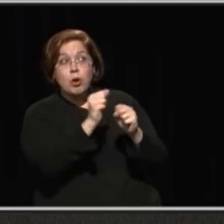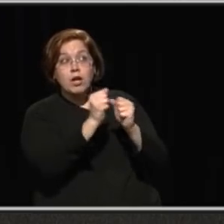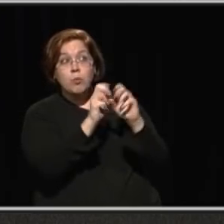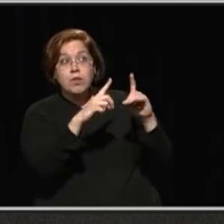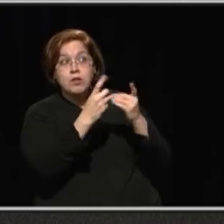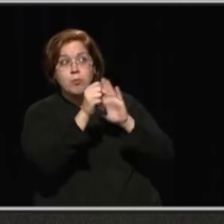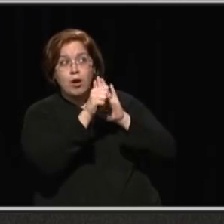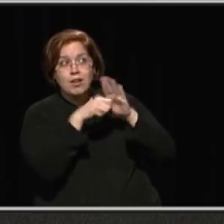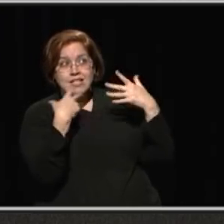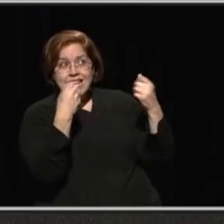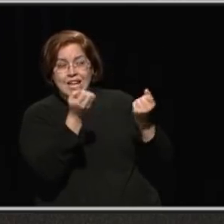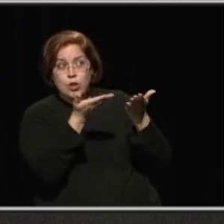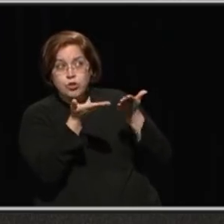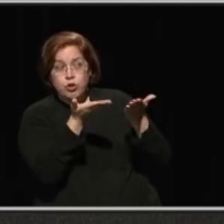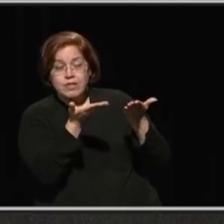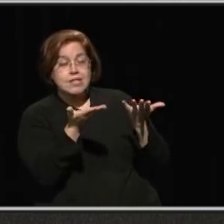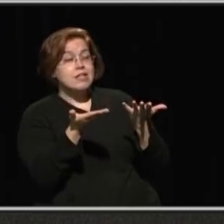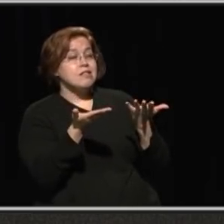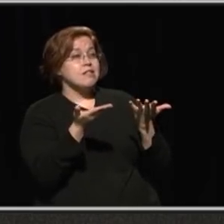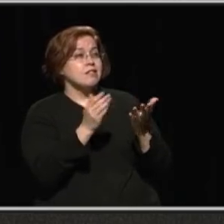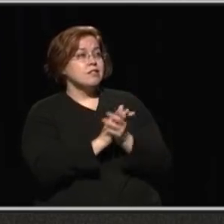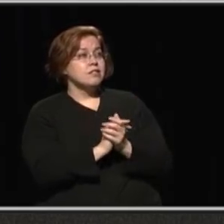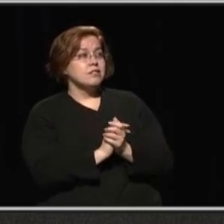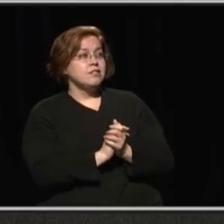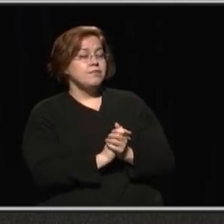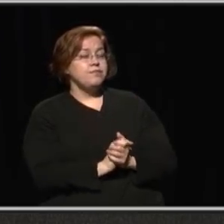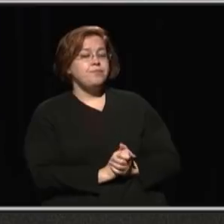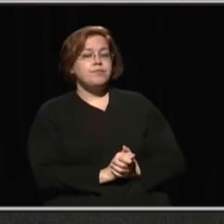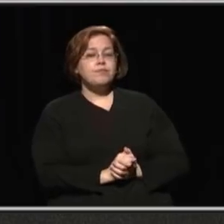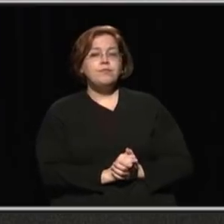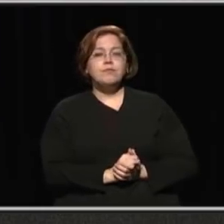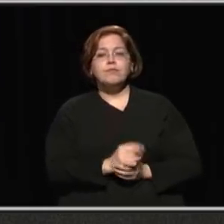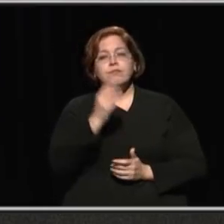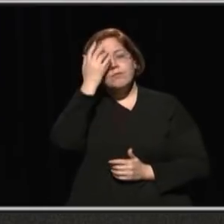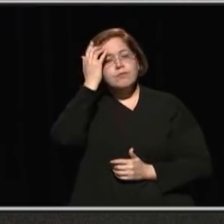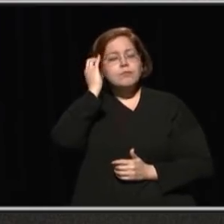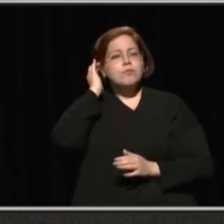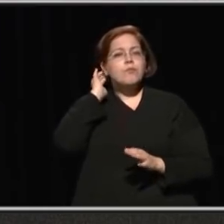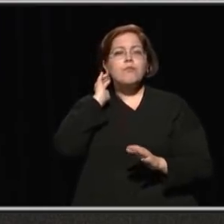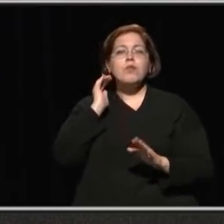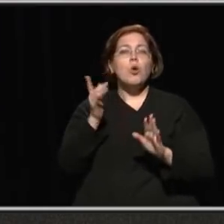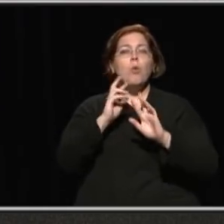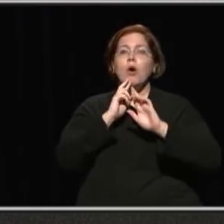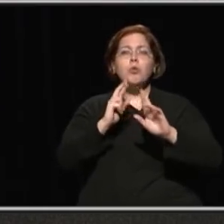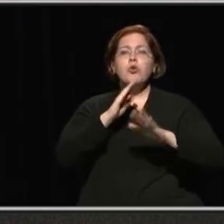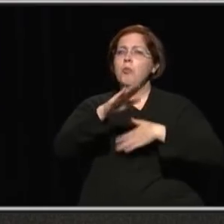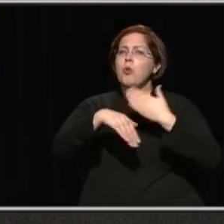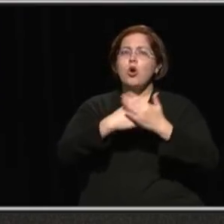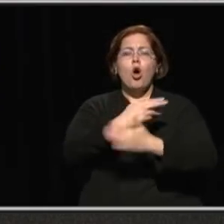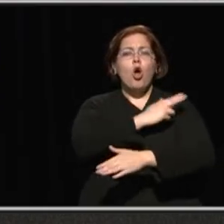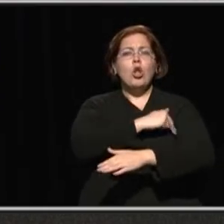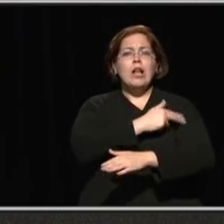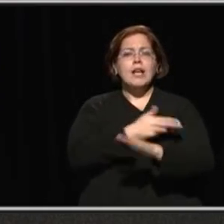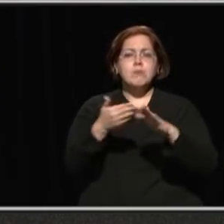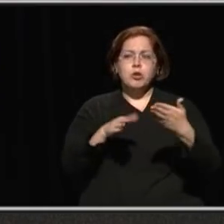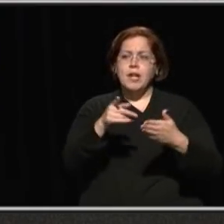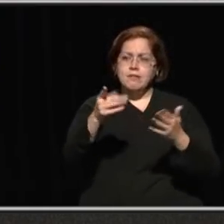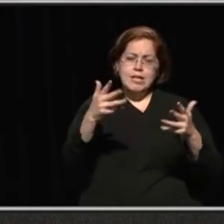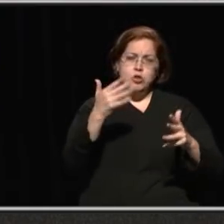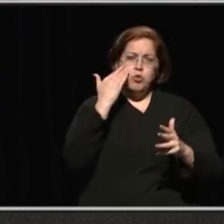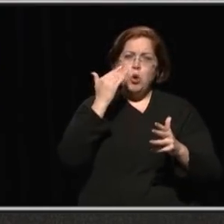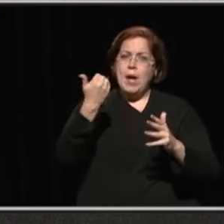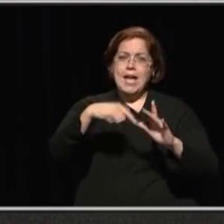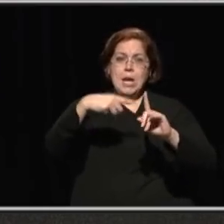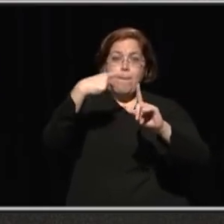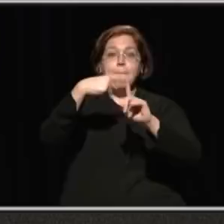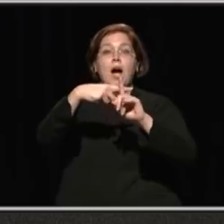Health Services or whomever it is that you're reporting to? Well, we report all hospital deaths, as you know, and any positive